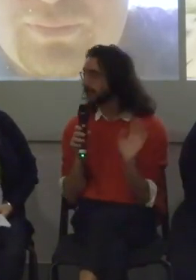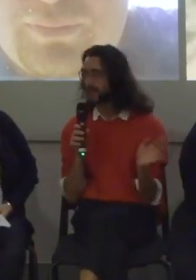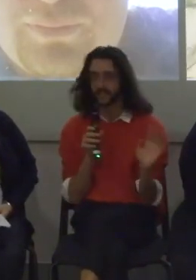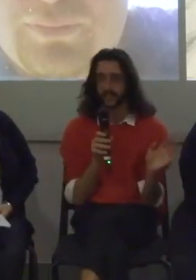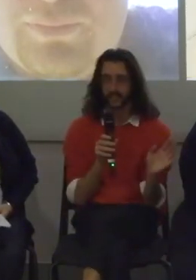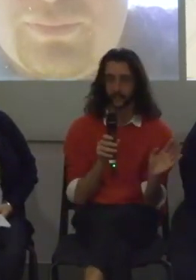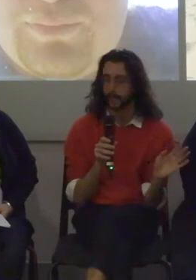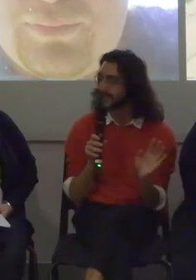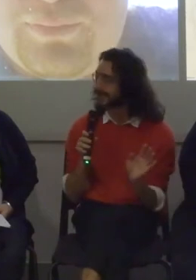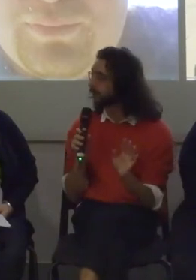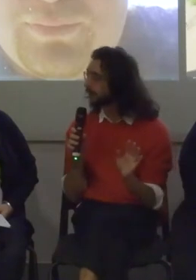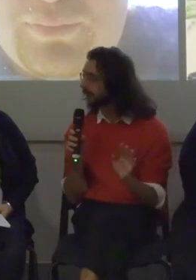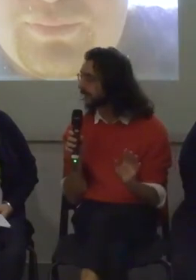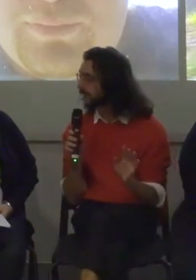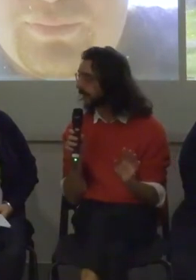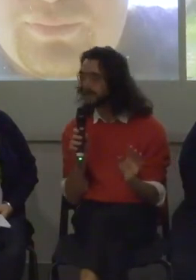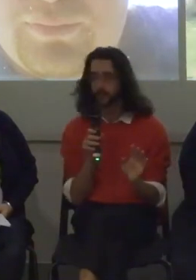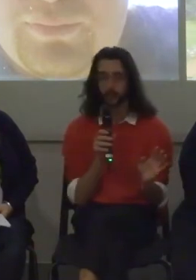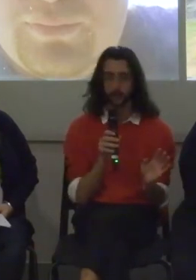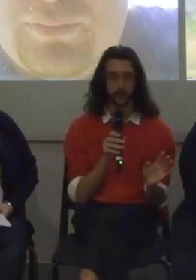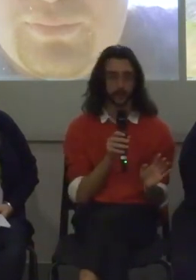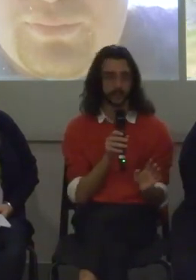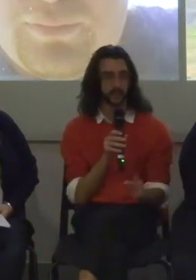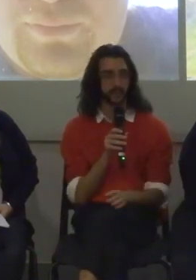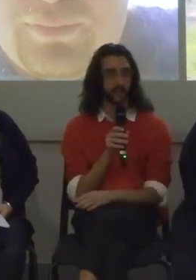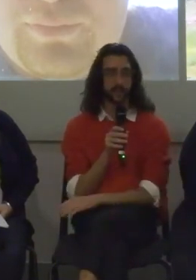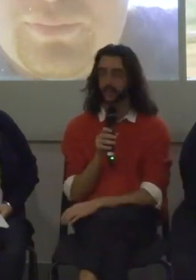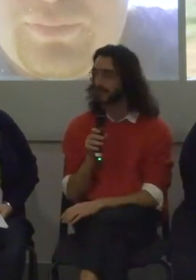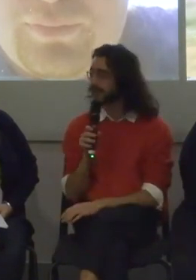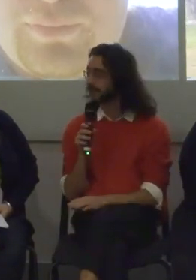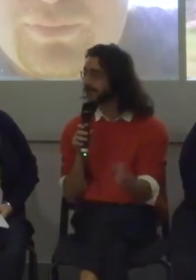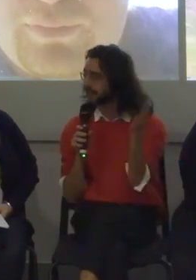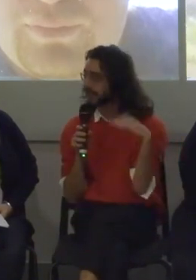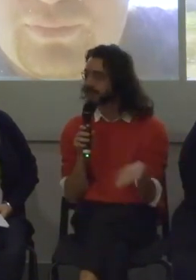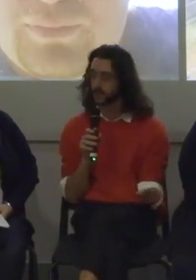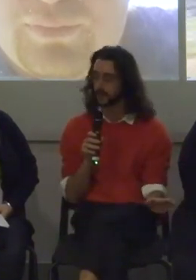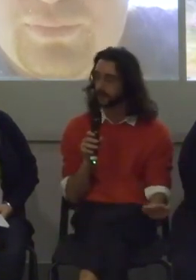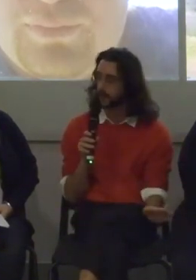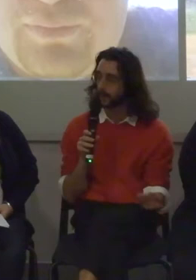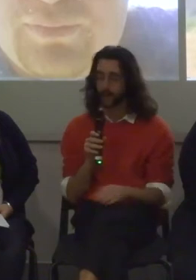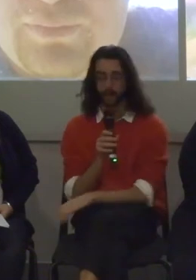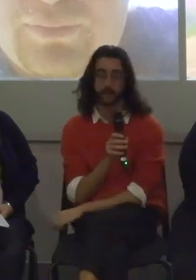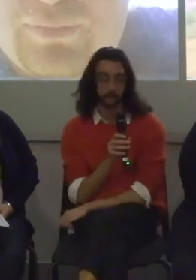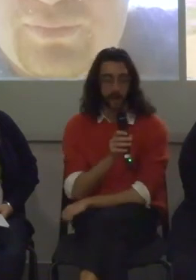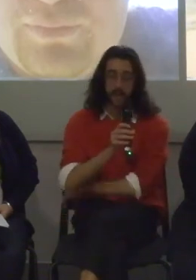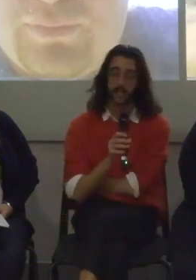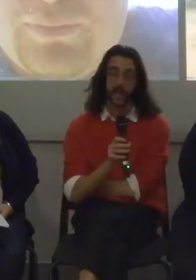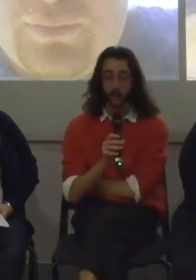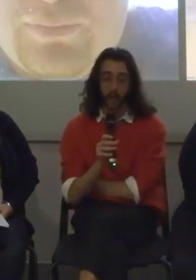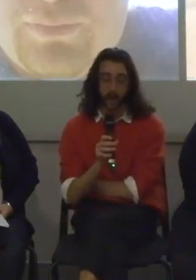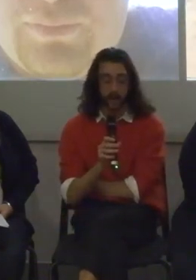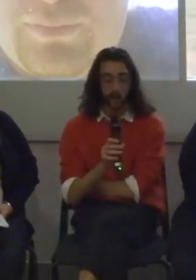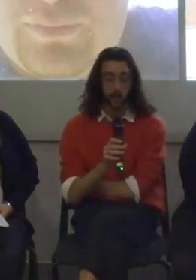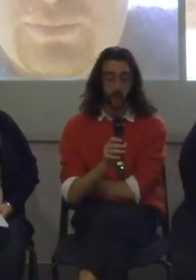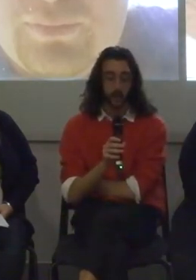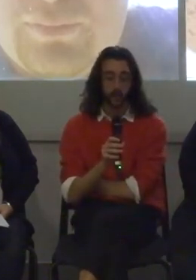said, I don't necessarily call myself an artist, probably more towards a designer. I think I like to keep it within my frame of mind.